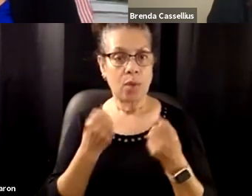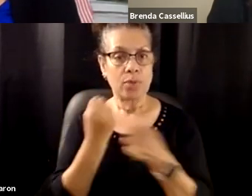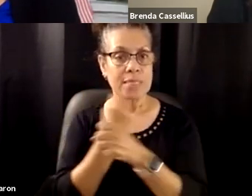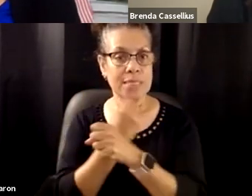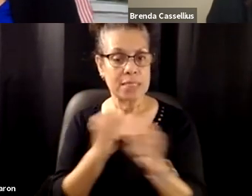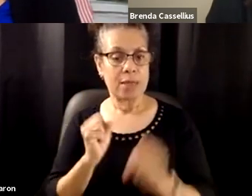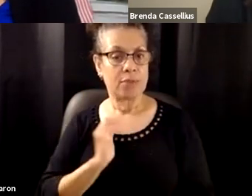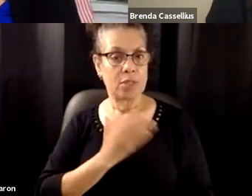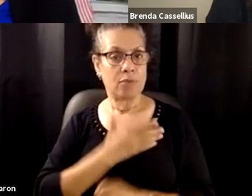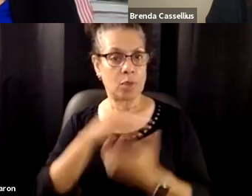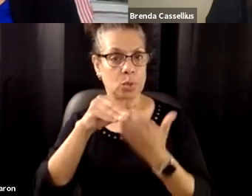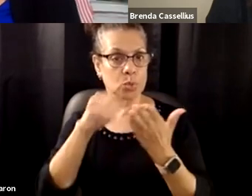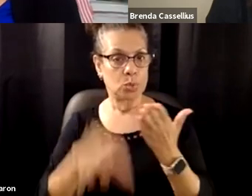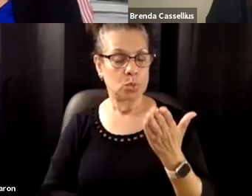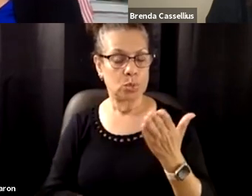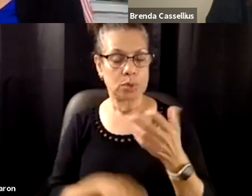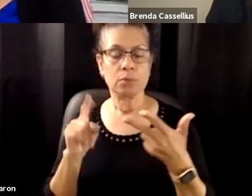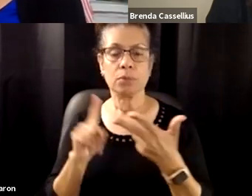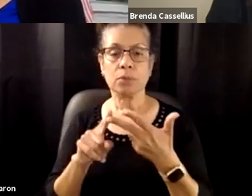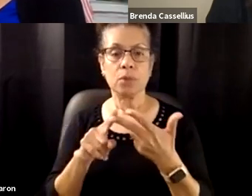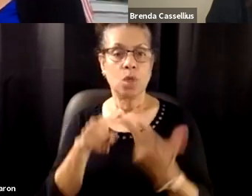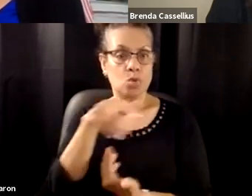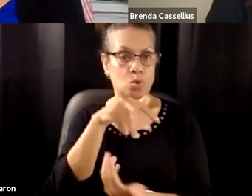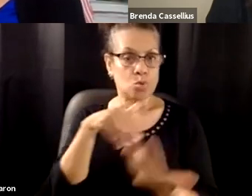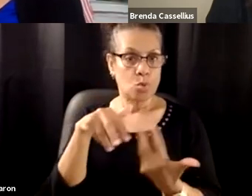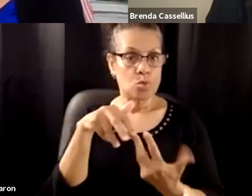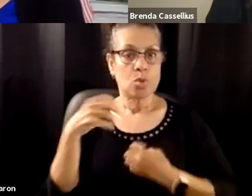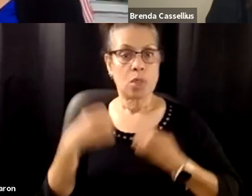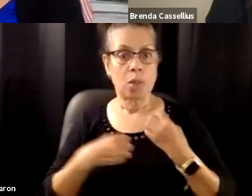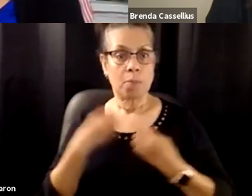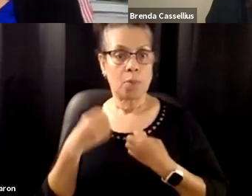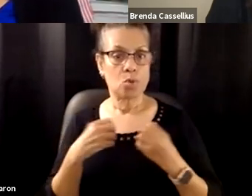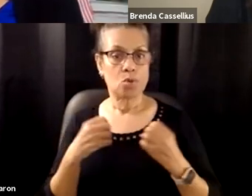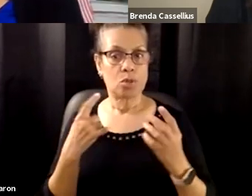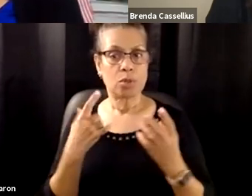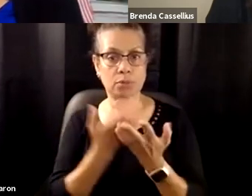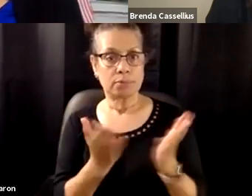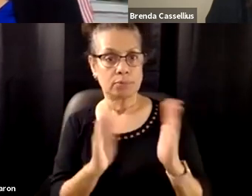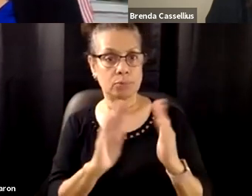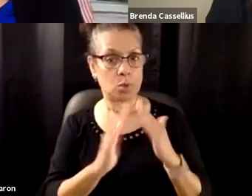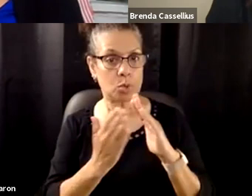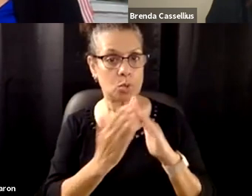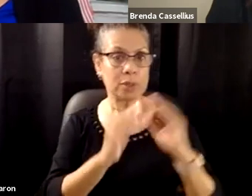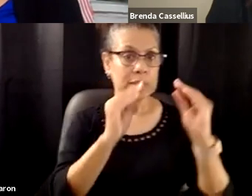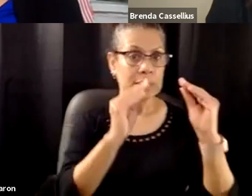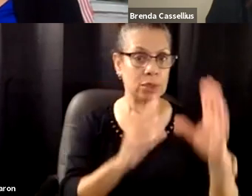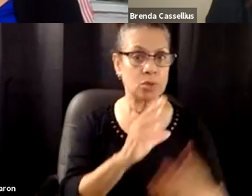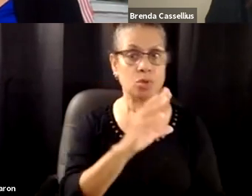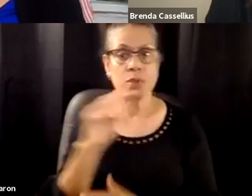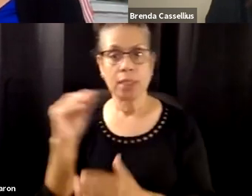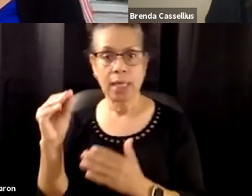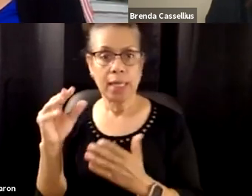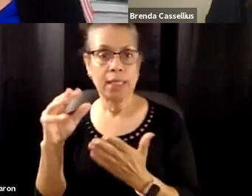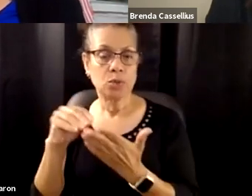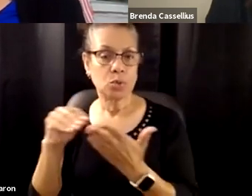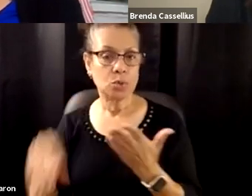students and the social emotional well-being of our entire community teachers and students and everybody